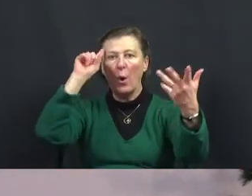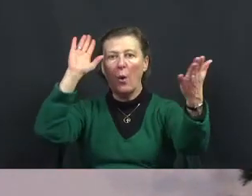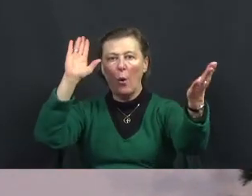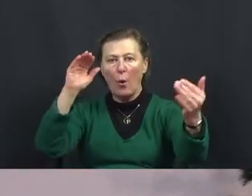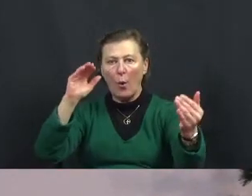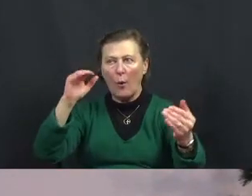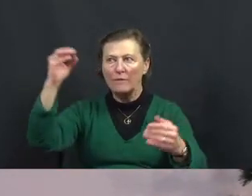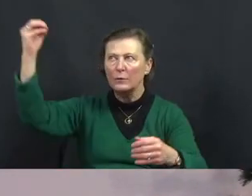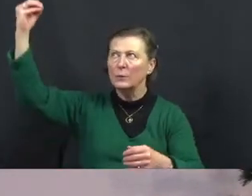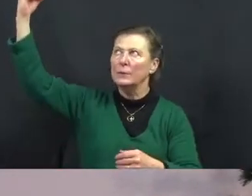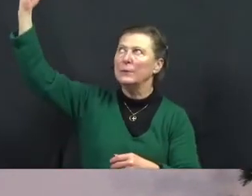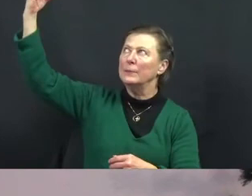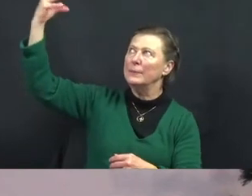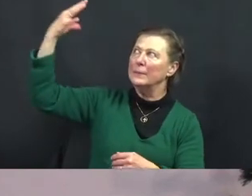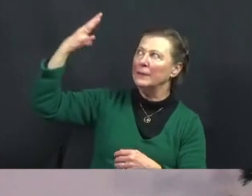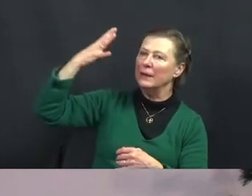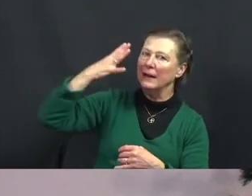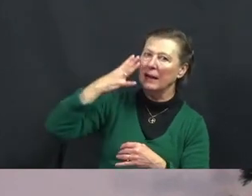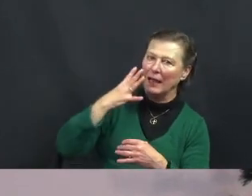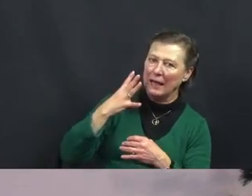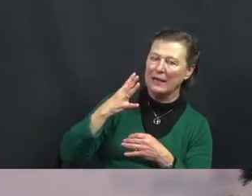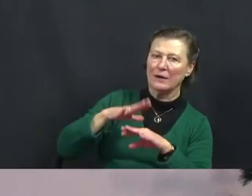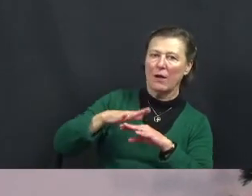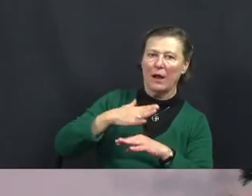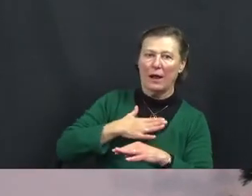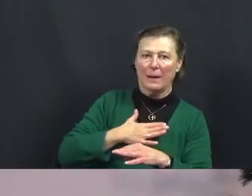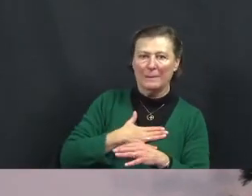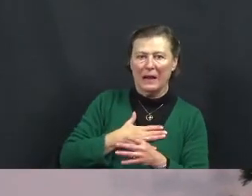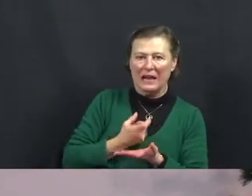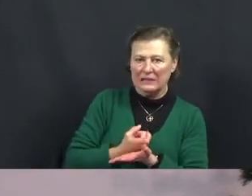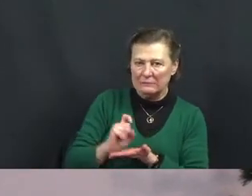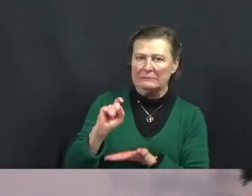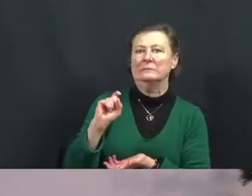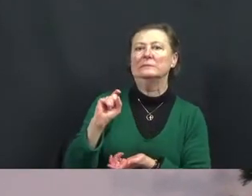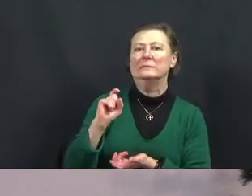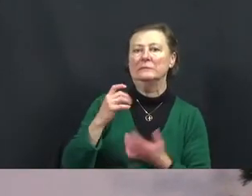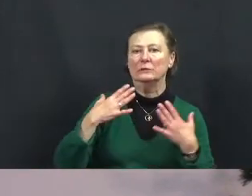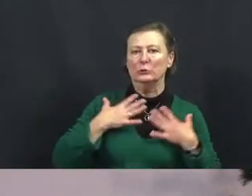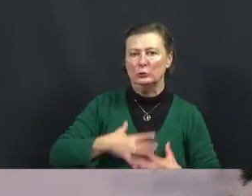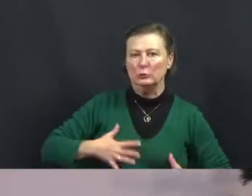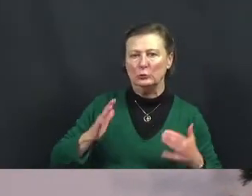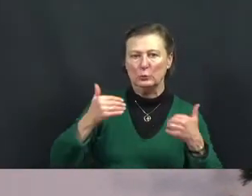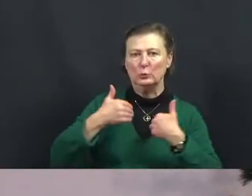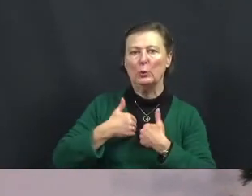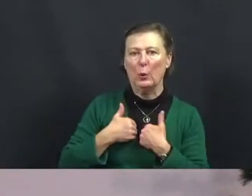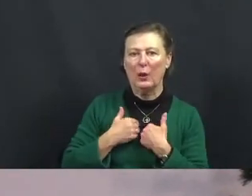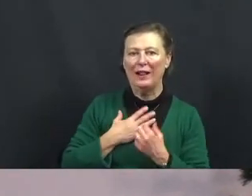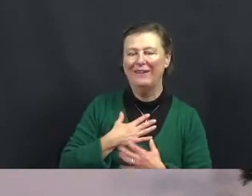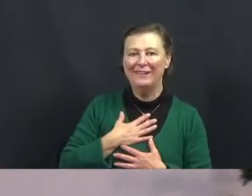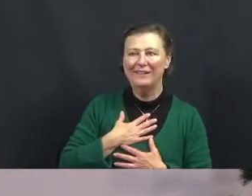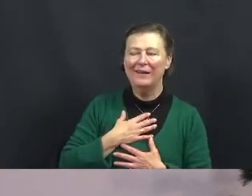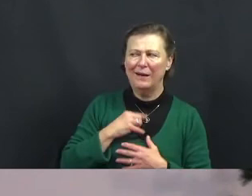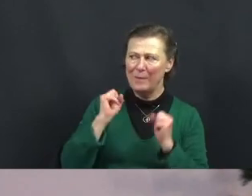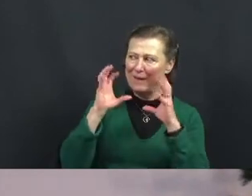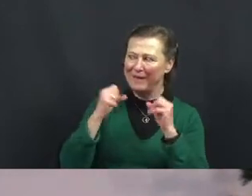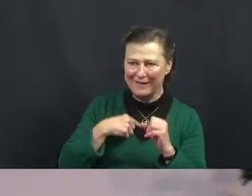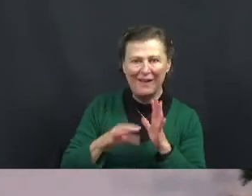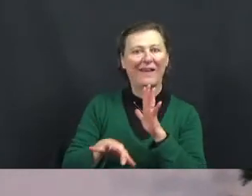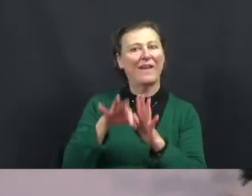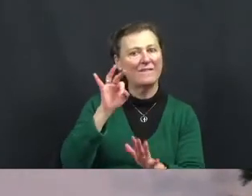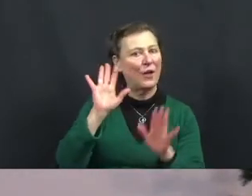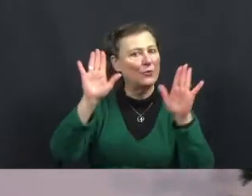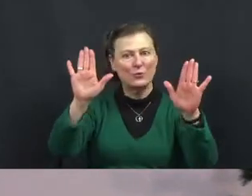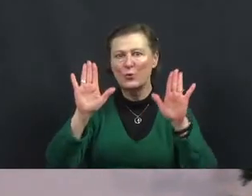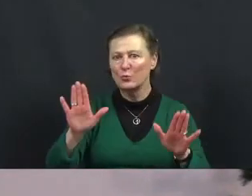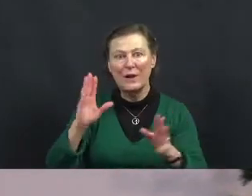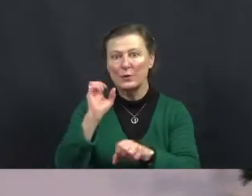ray of light shining on my bruised and battered soul. And I was amazed that I had discovered the greatest